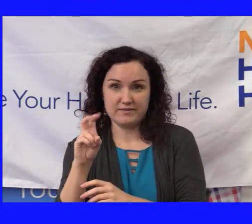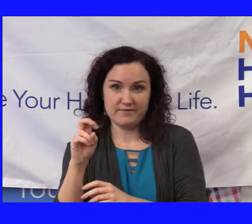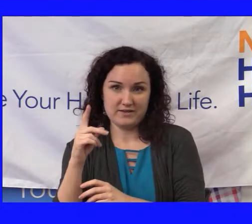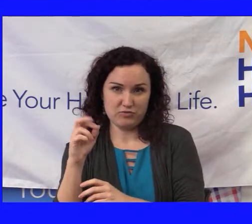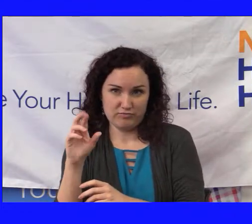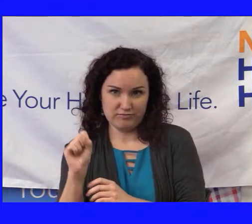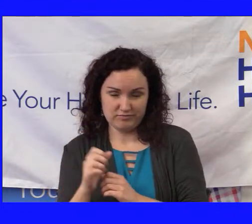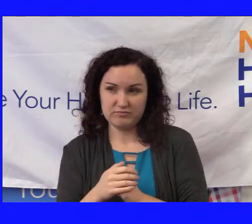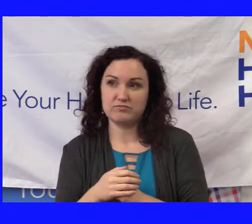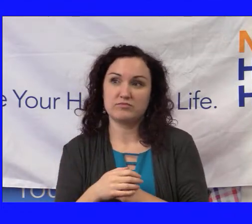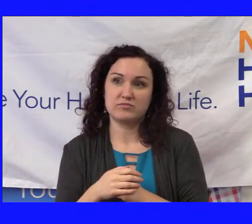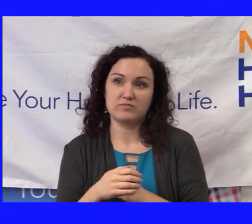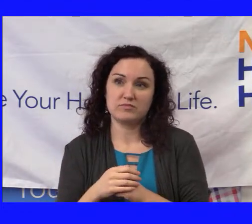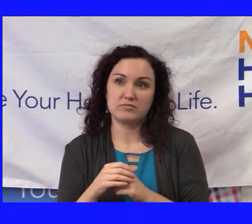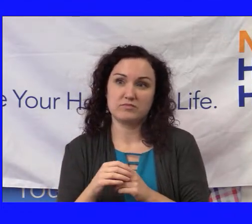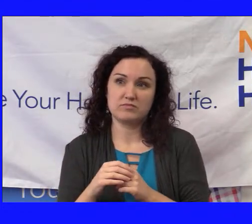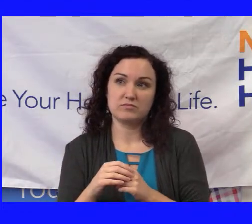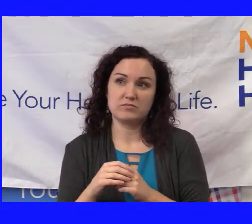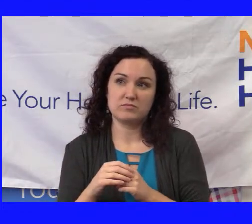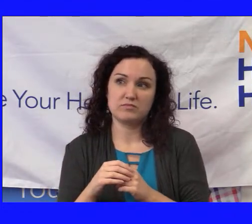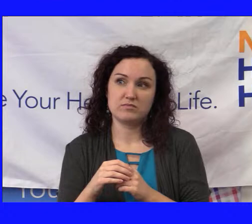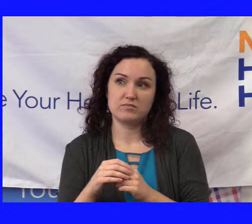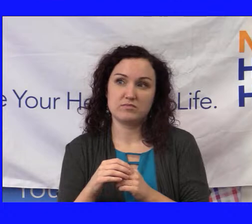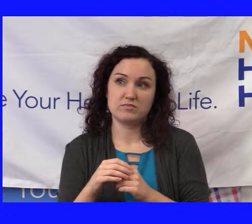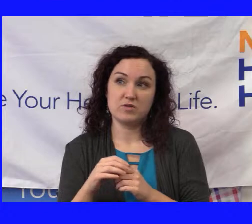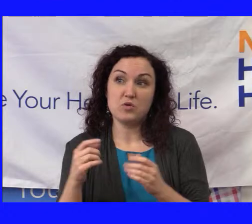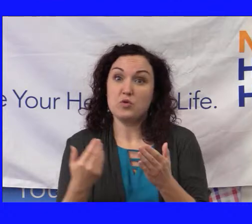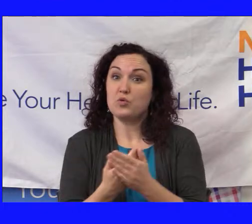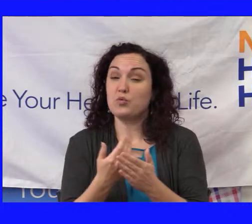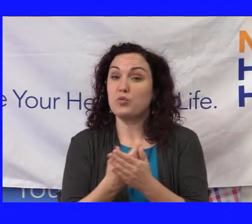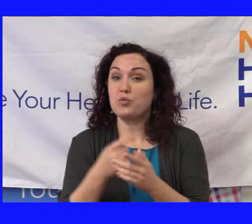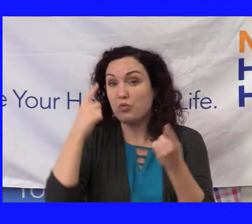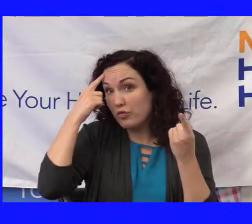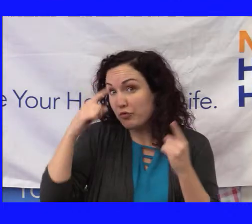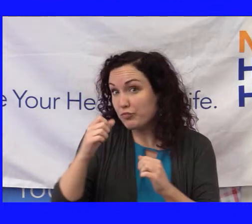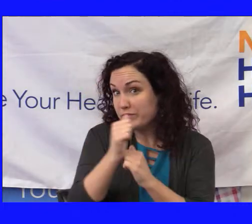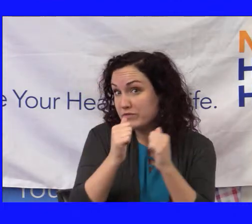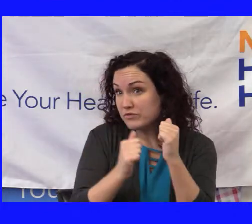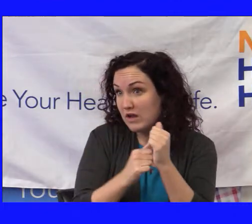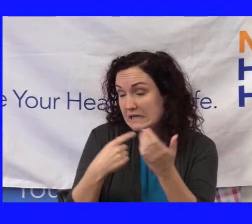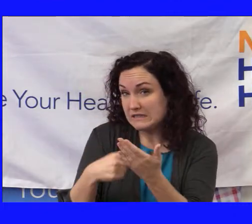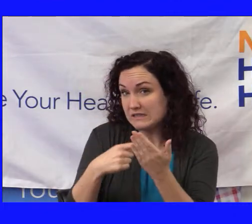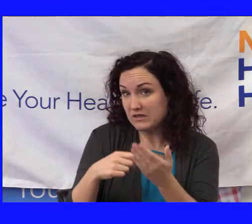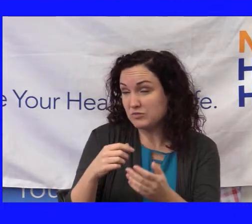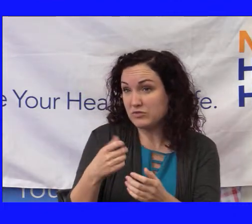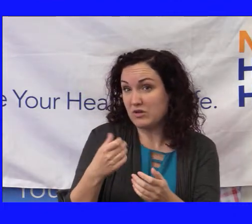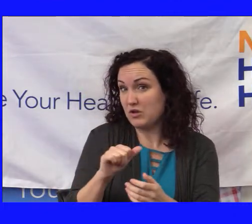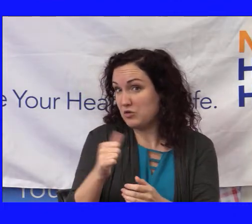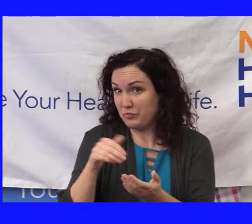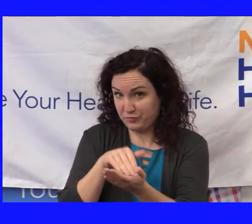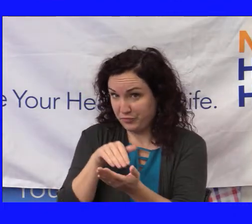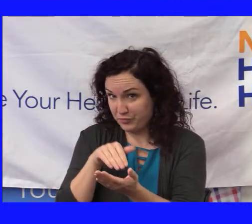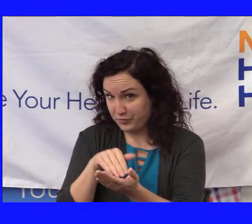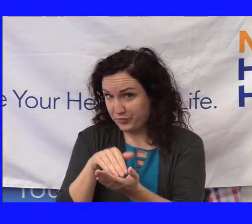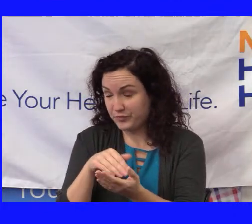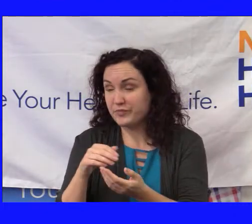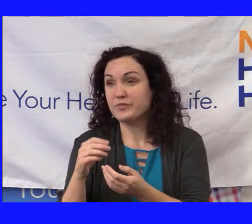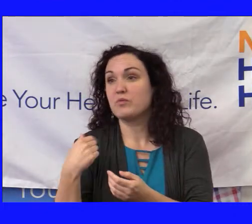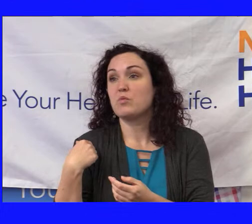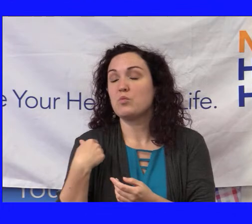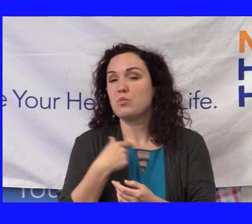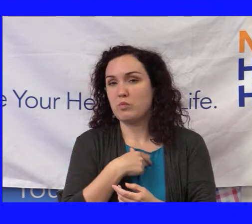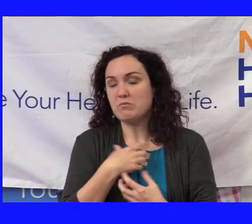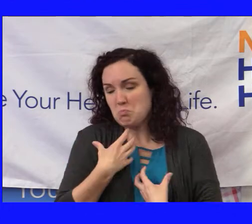So with this proposed new renewal agreement structure, as I discussed with Dr. Ambrosino, we're confident that the